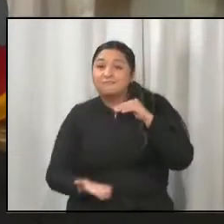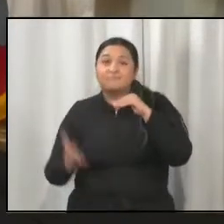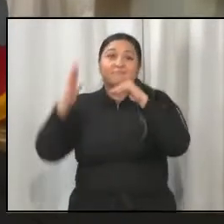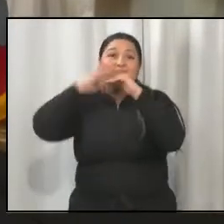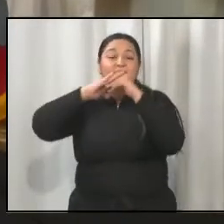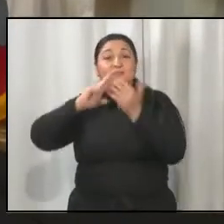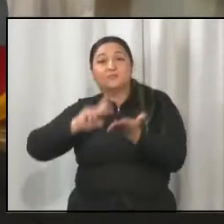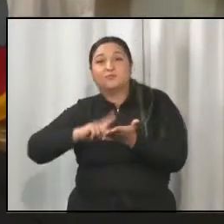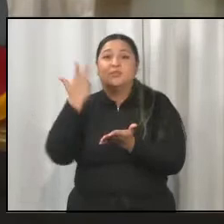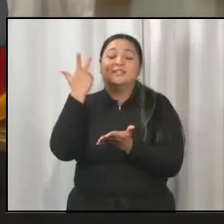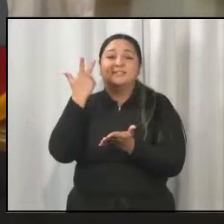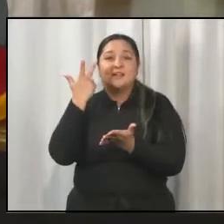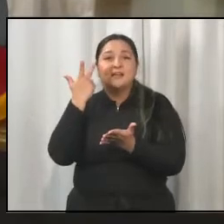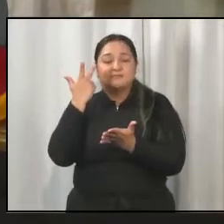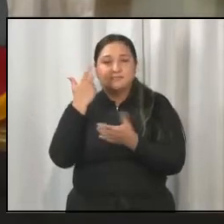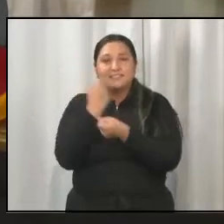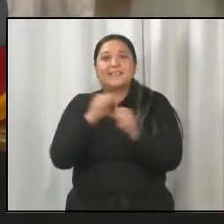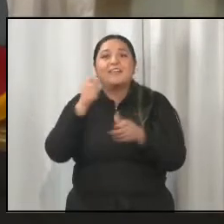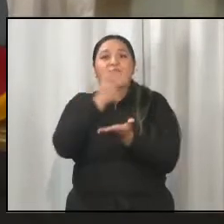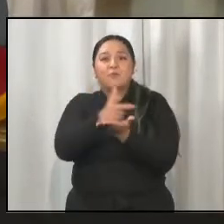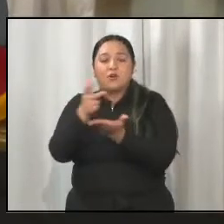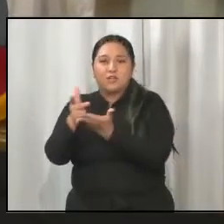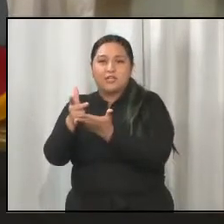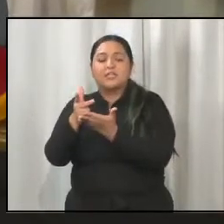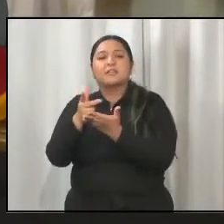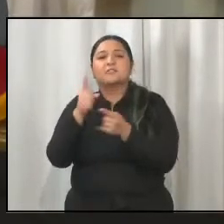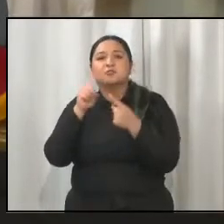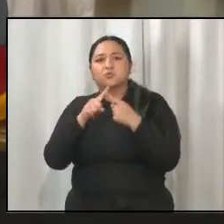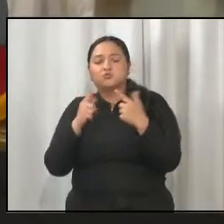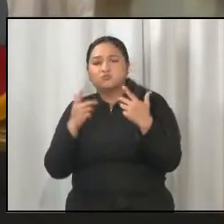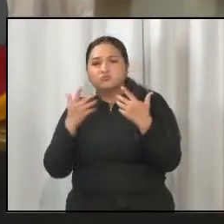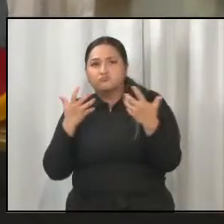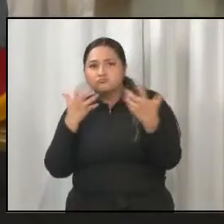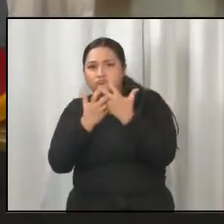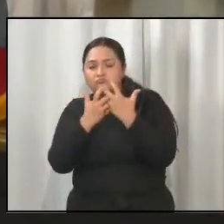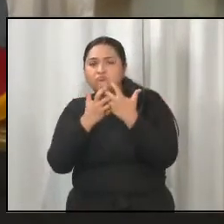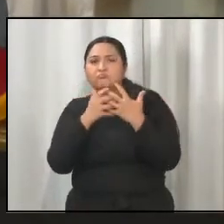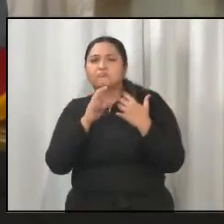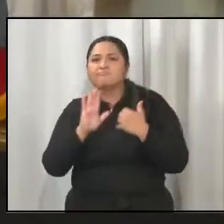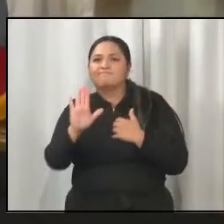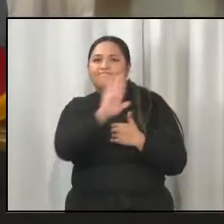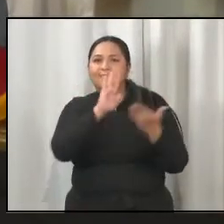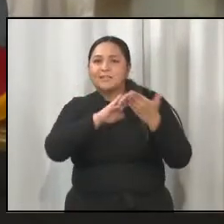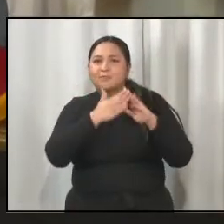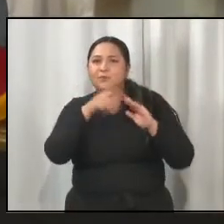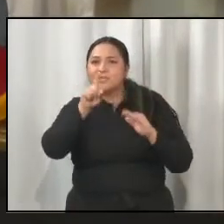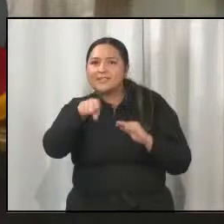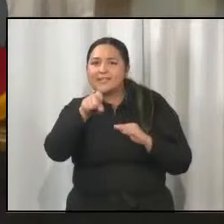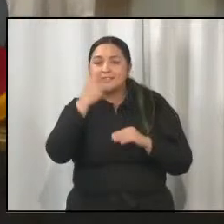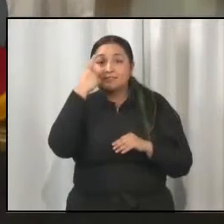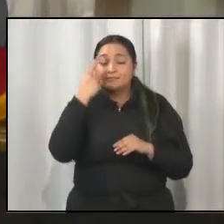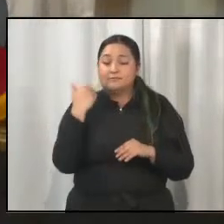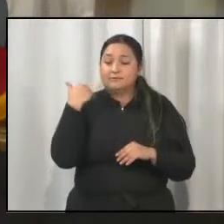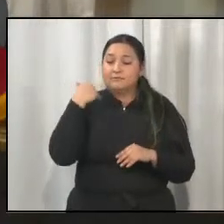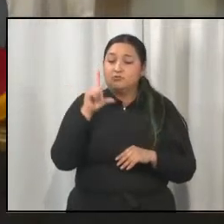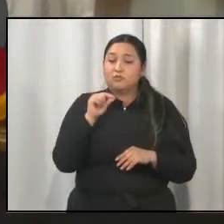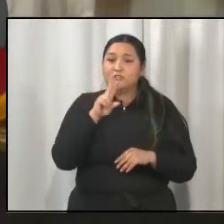to really meet the needs. So based on our last year's point in time count, 2022, we'll have